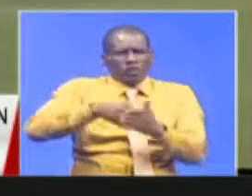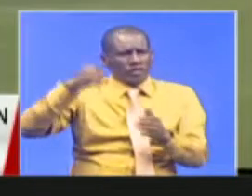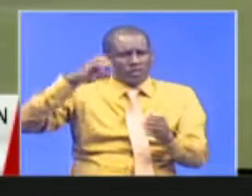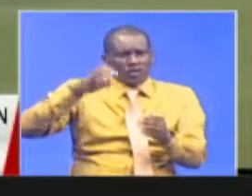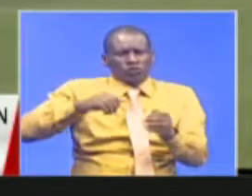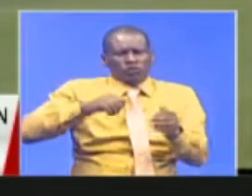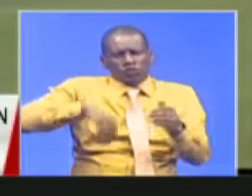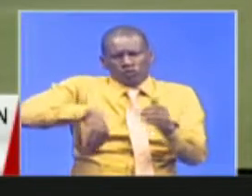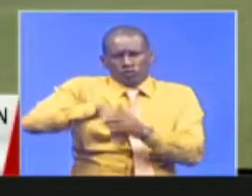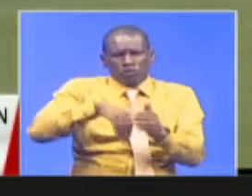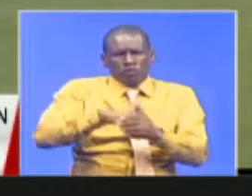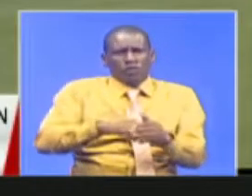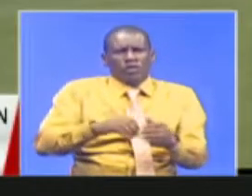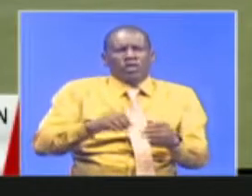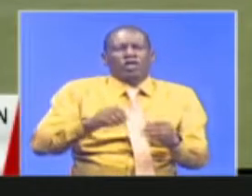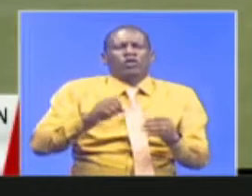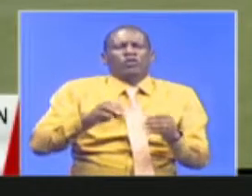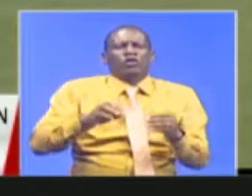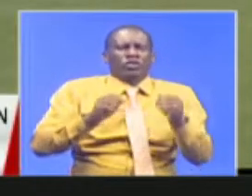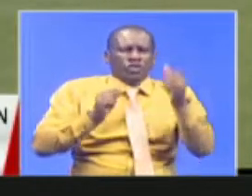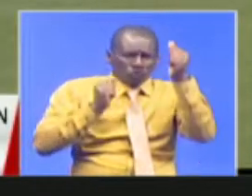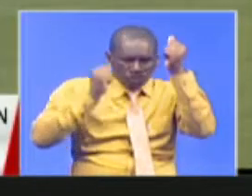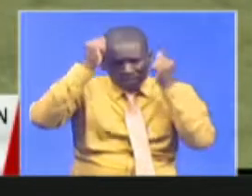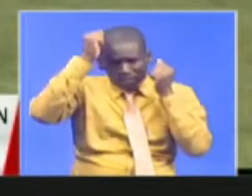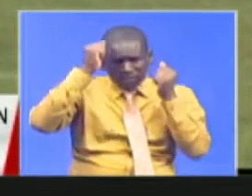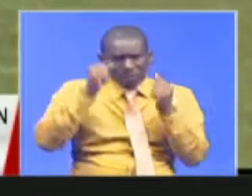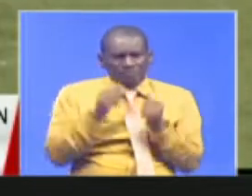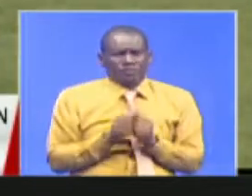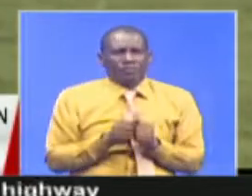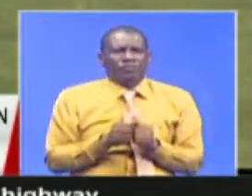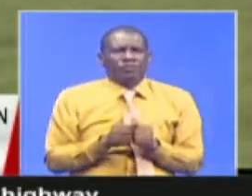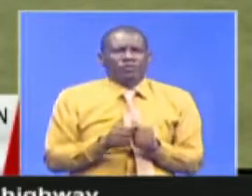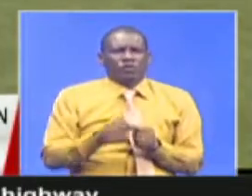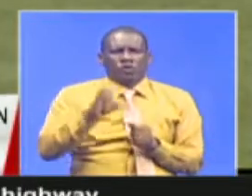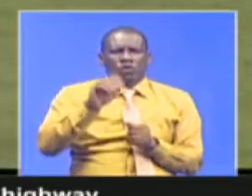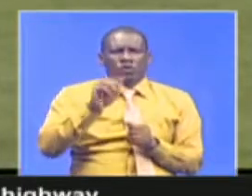Ulinzi Stars in their early kickoff. Brian Otwal, NTV Sport.